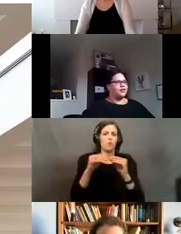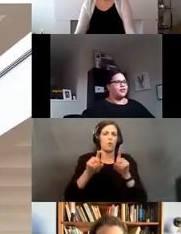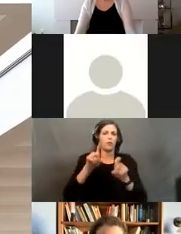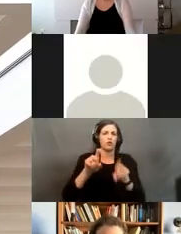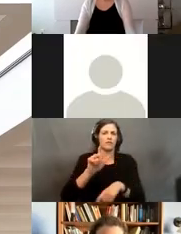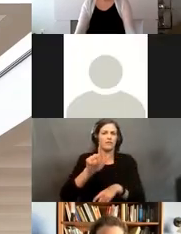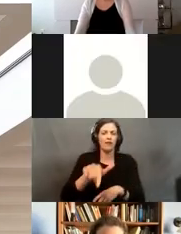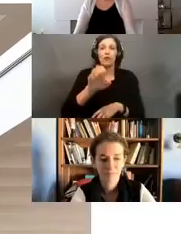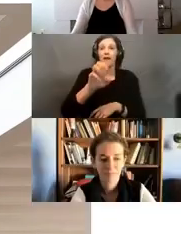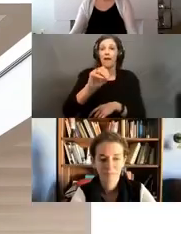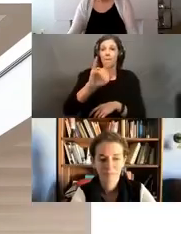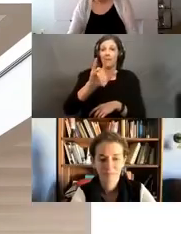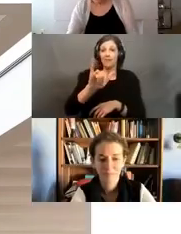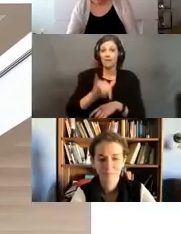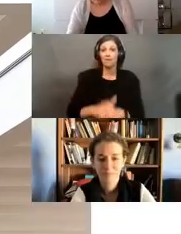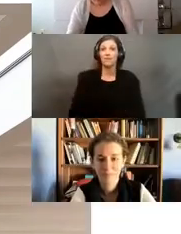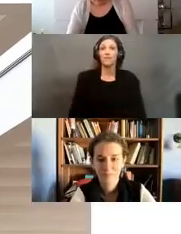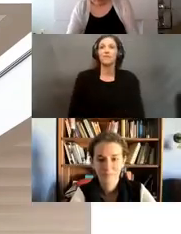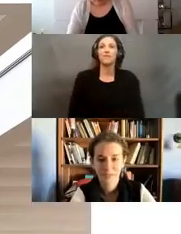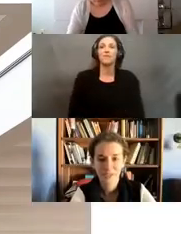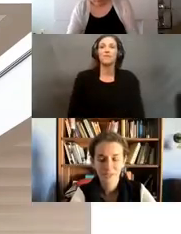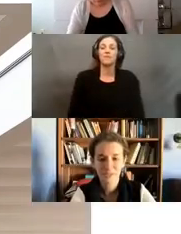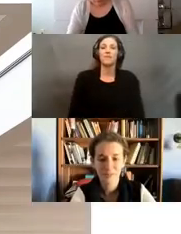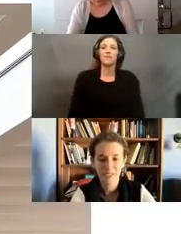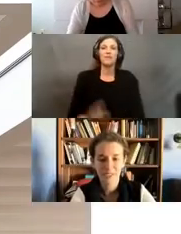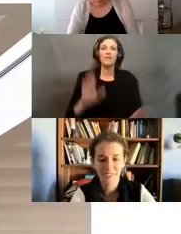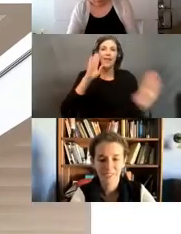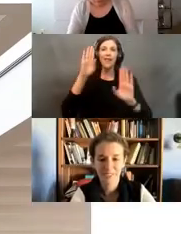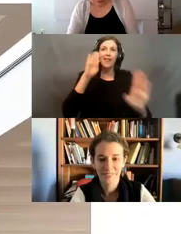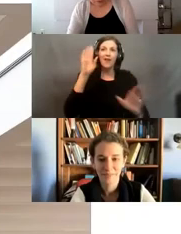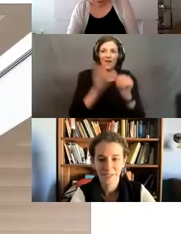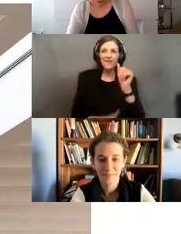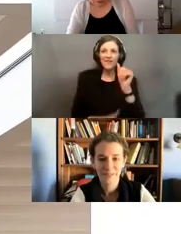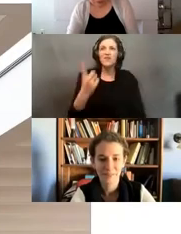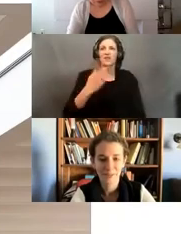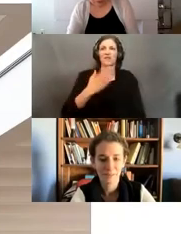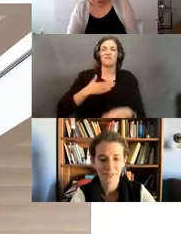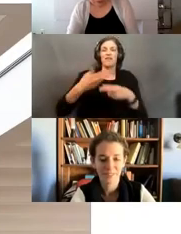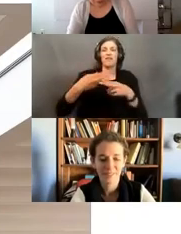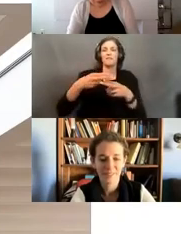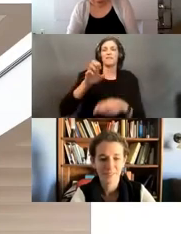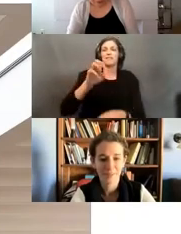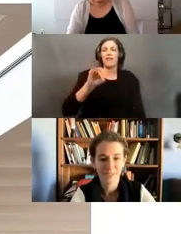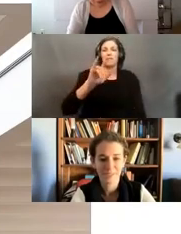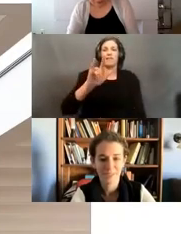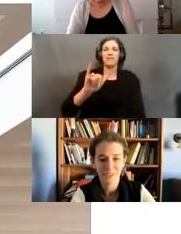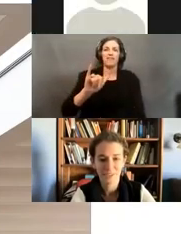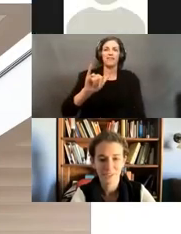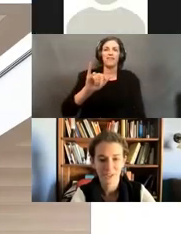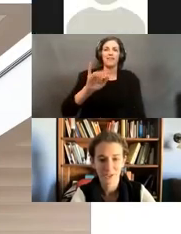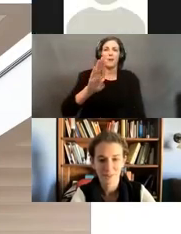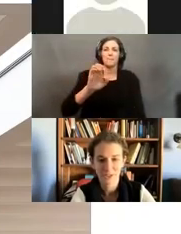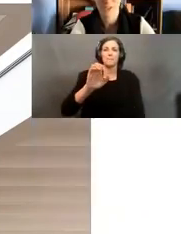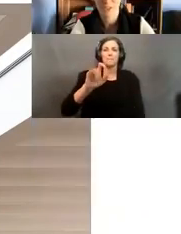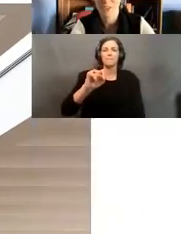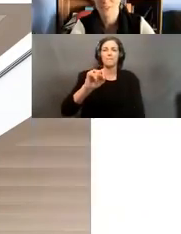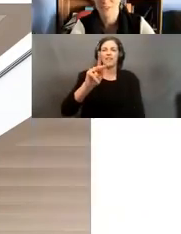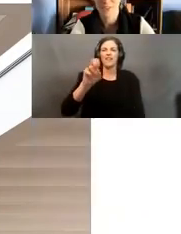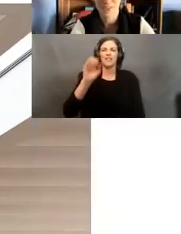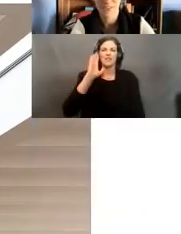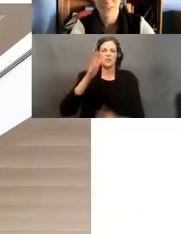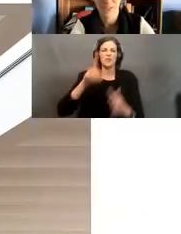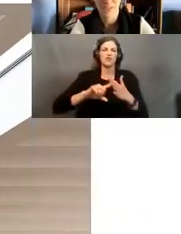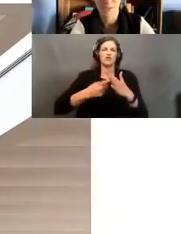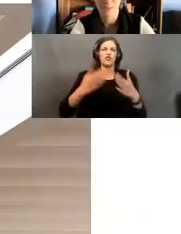Hello, everybody. My name is Emily Badix. I'm going to start sharing my screen as